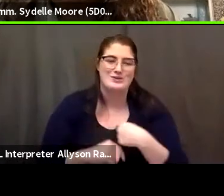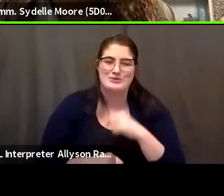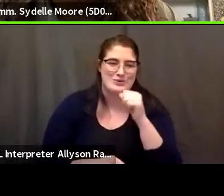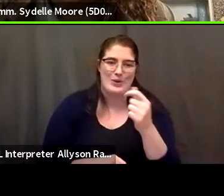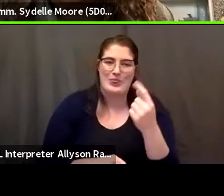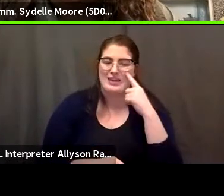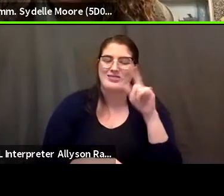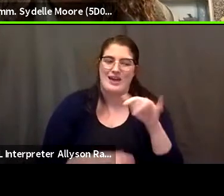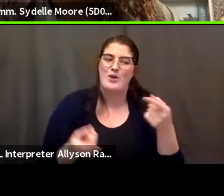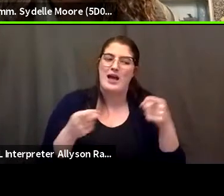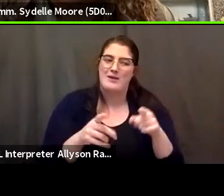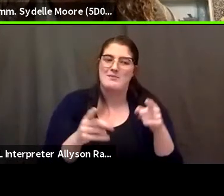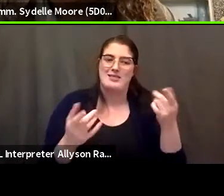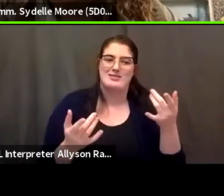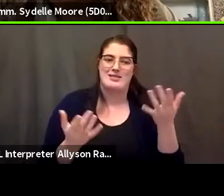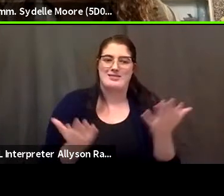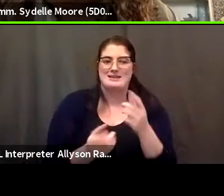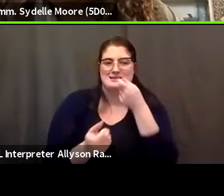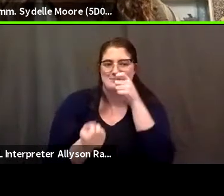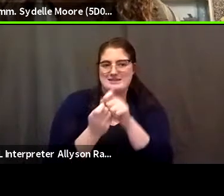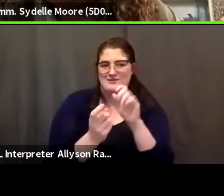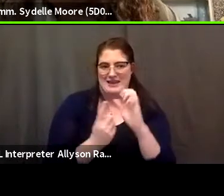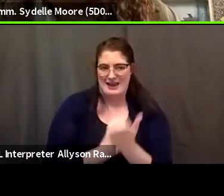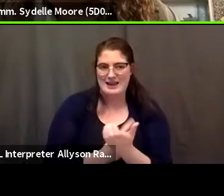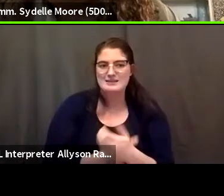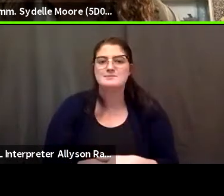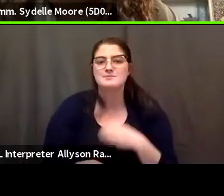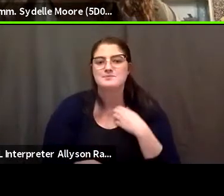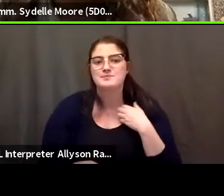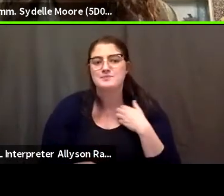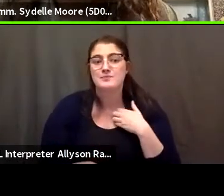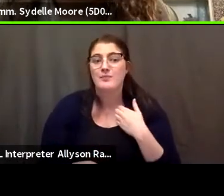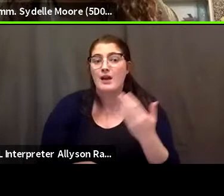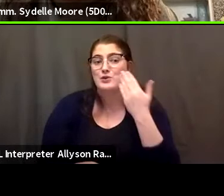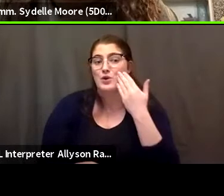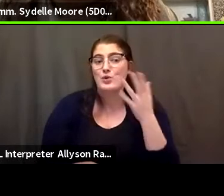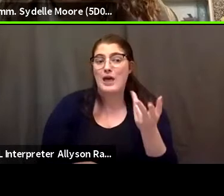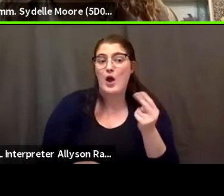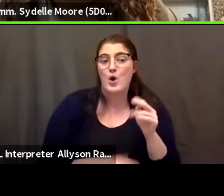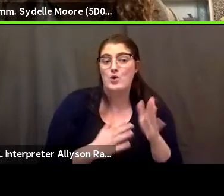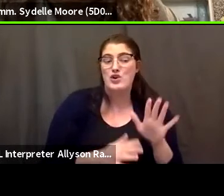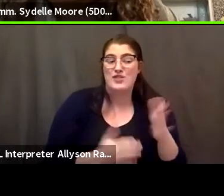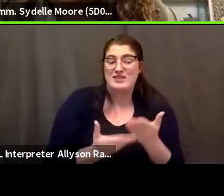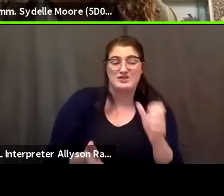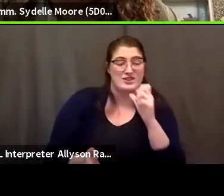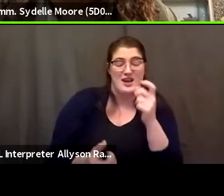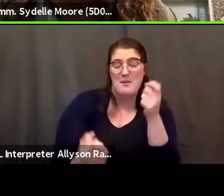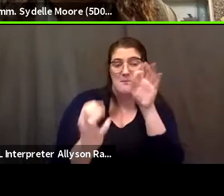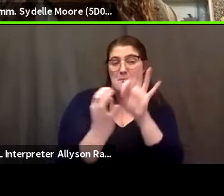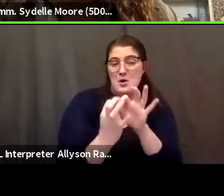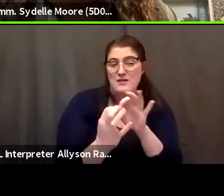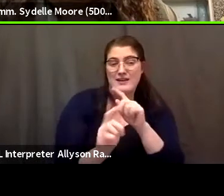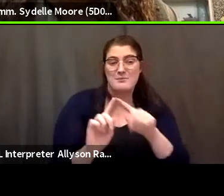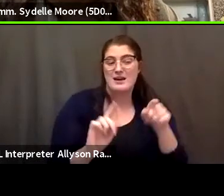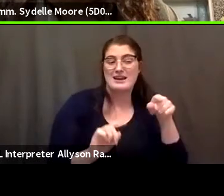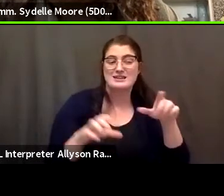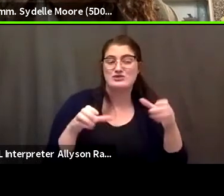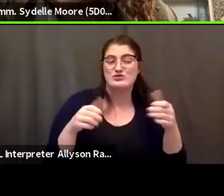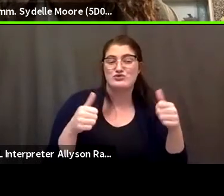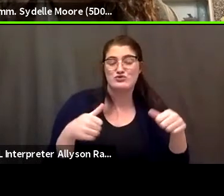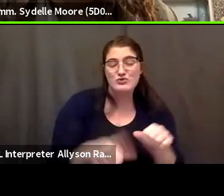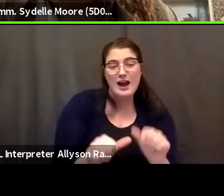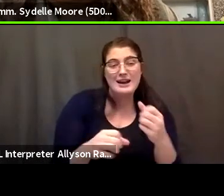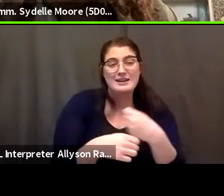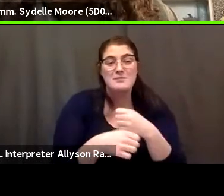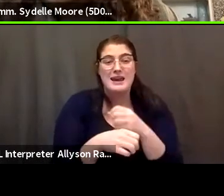this instance. I think the owner, things are not perfect, but he is at least trying to make an effort. And I think we